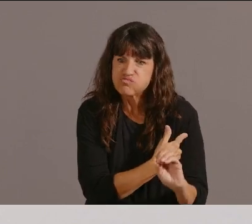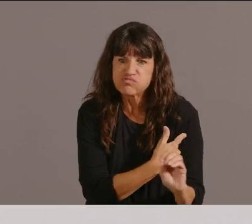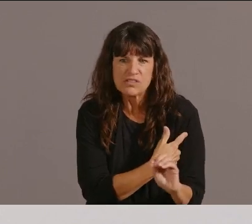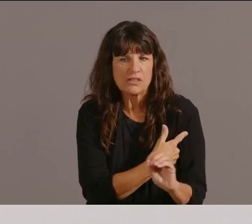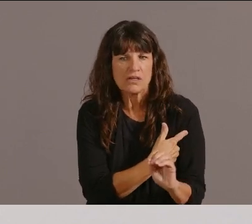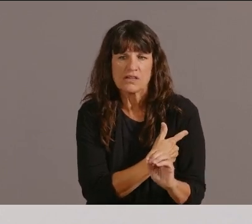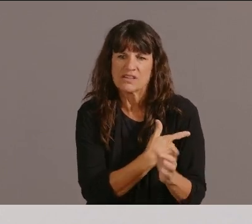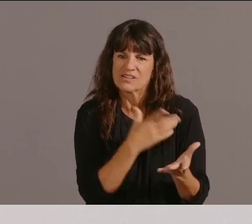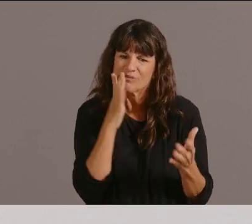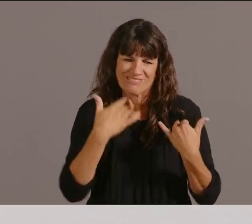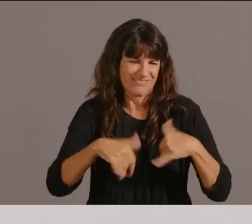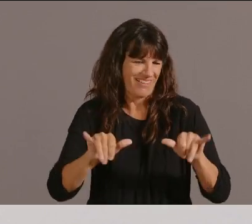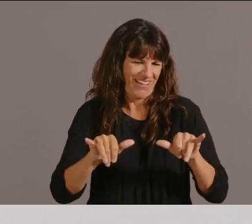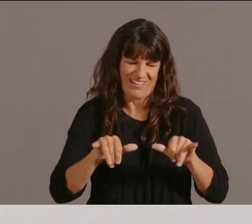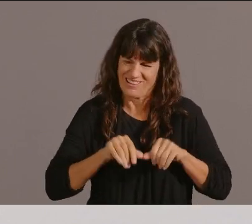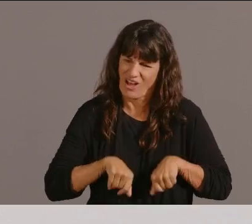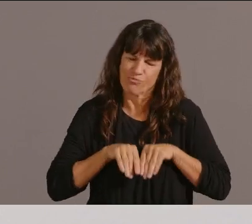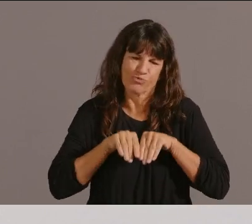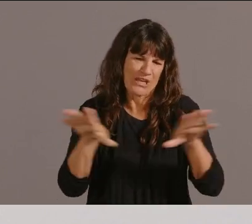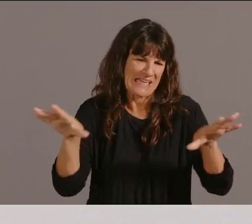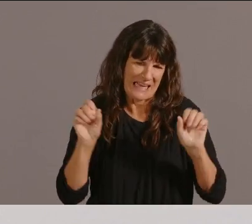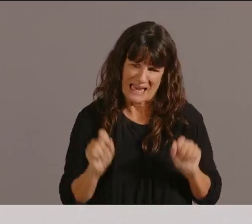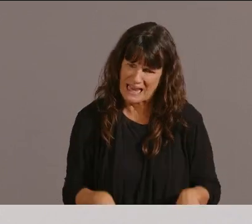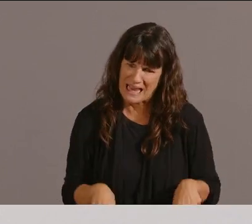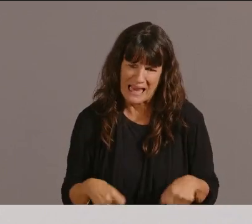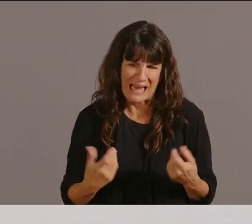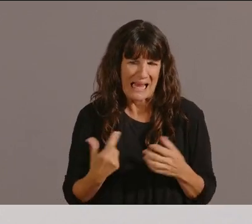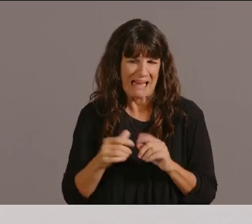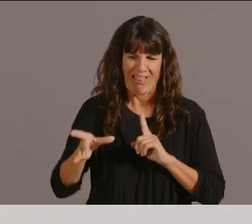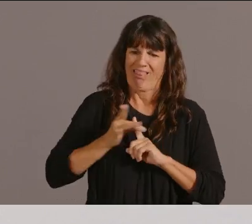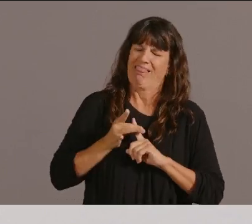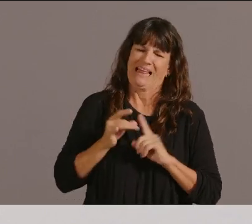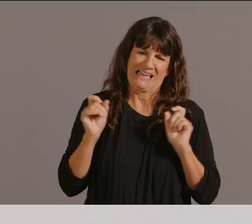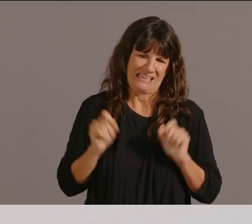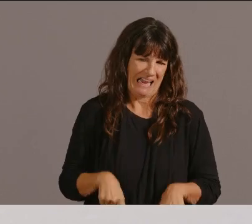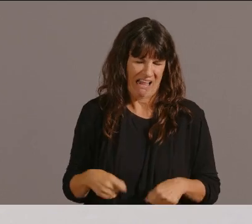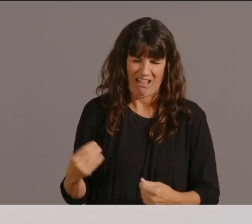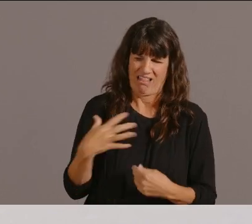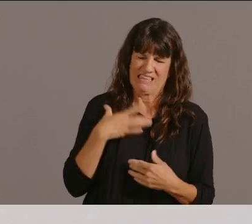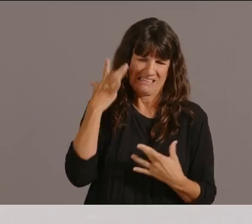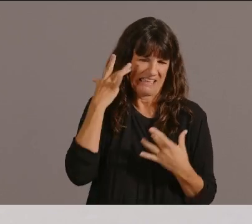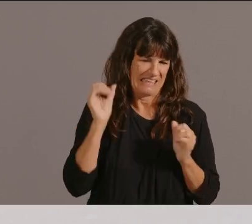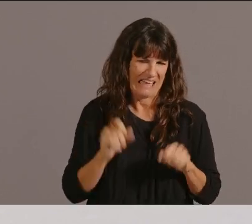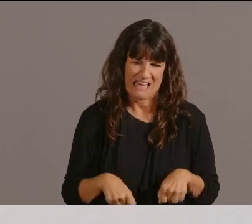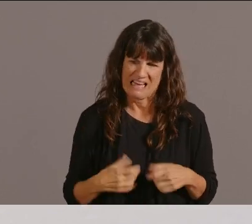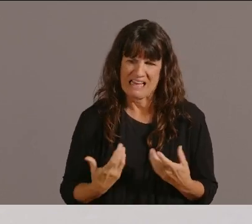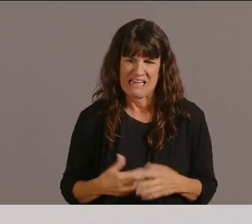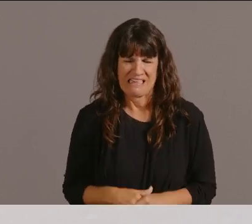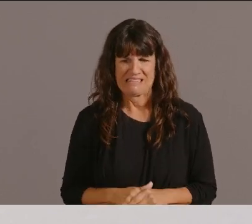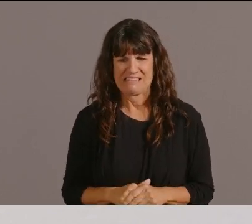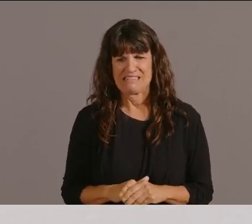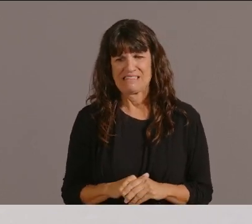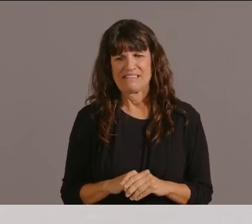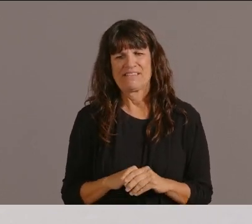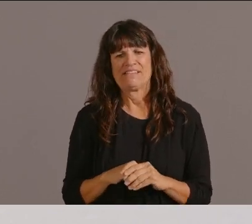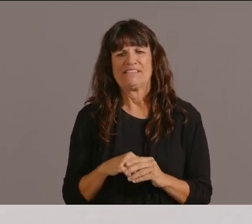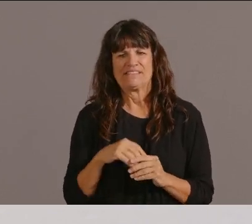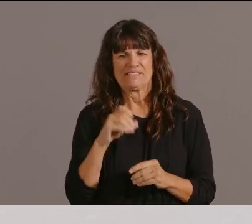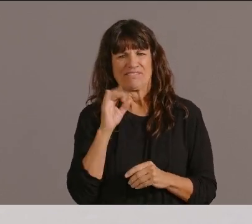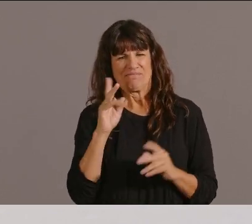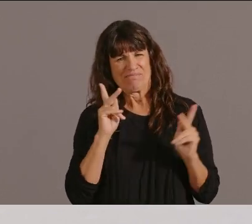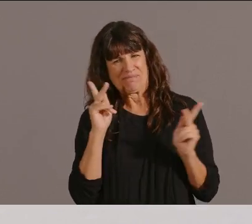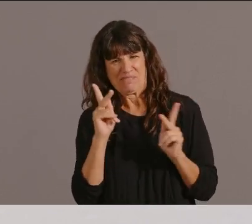if they're still susceptible. It could also cause us issues if we've got people that are still susceptible